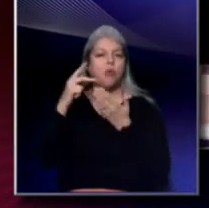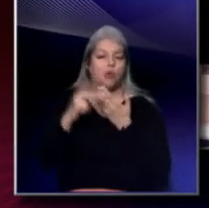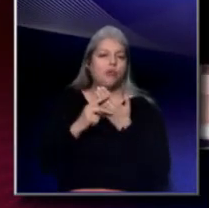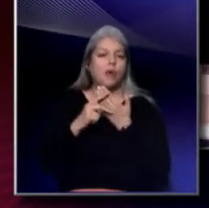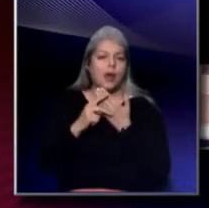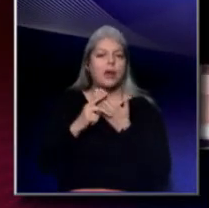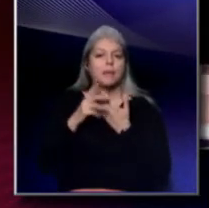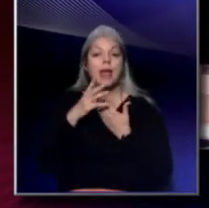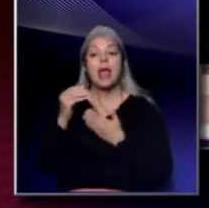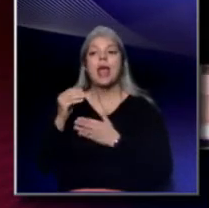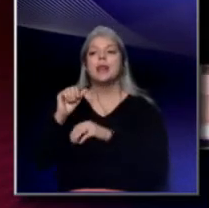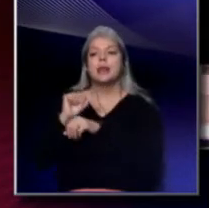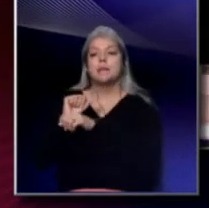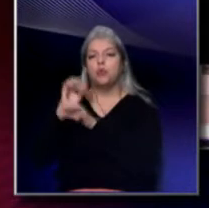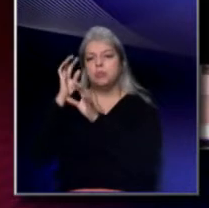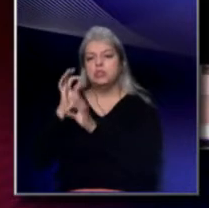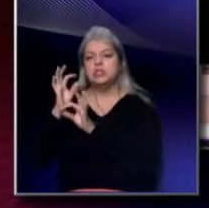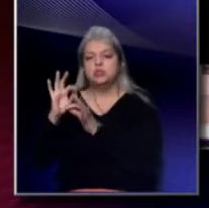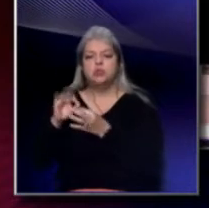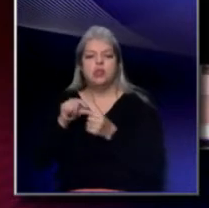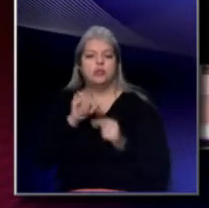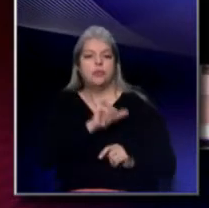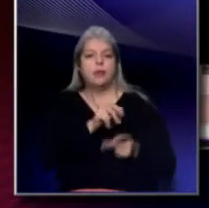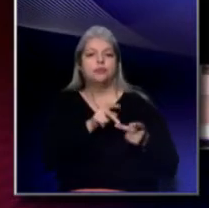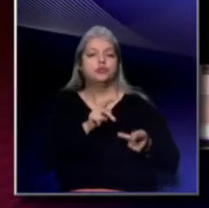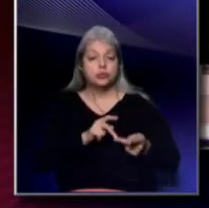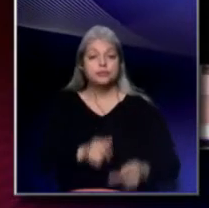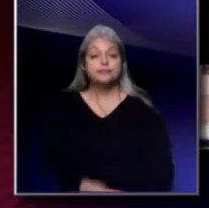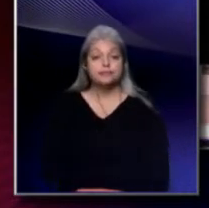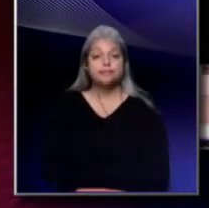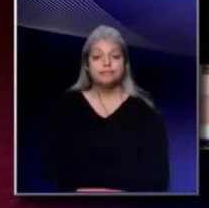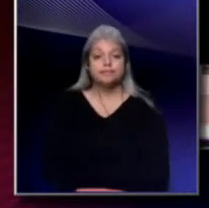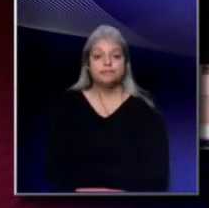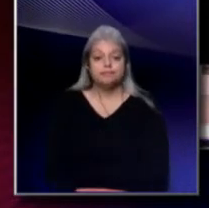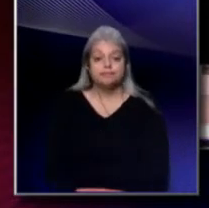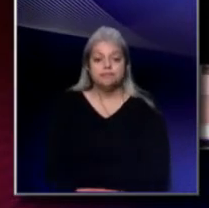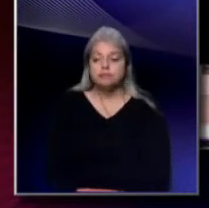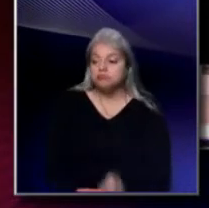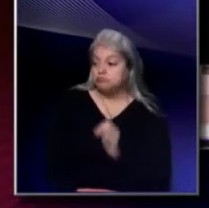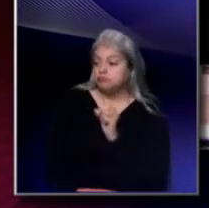And employment decisions related thereto. Okay.